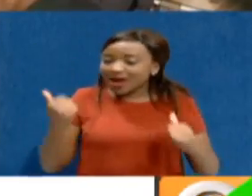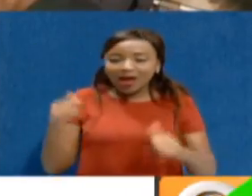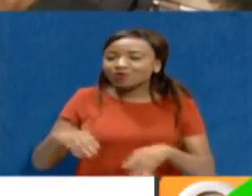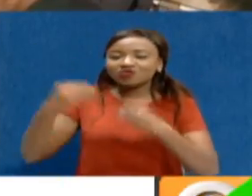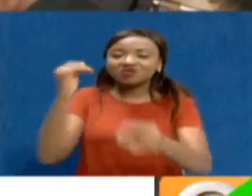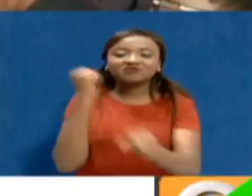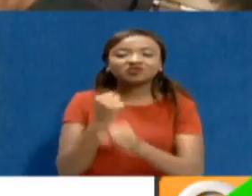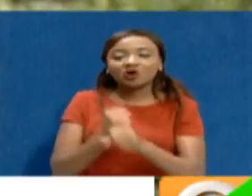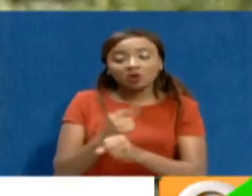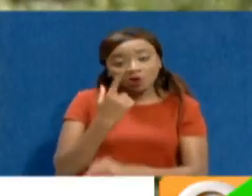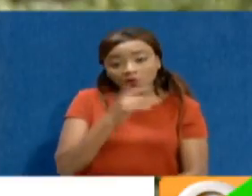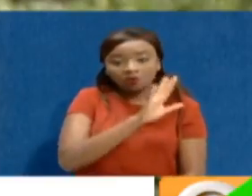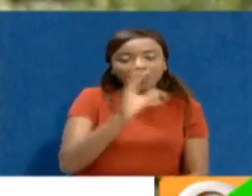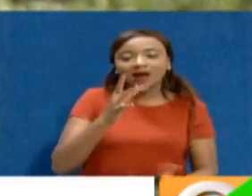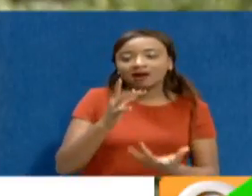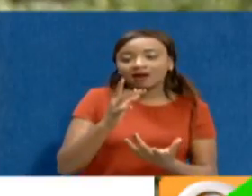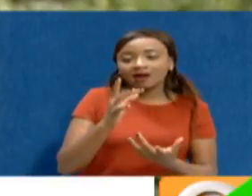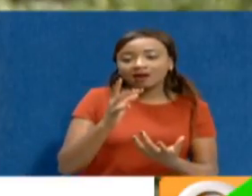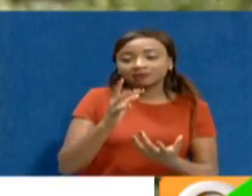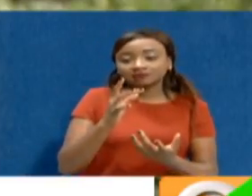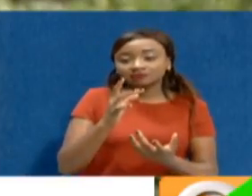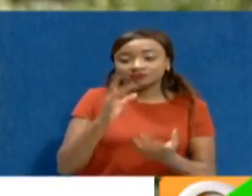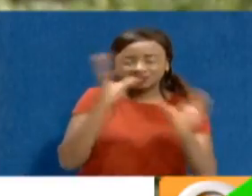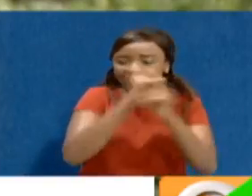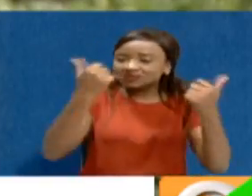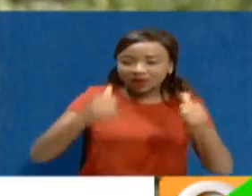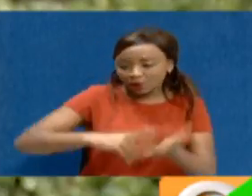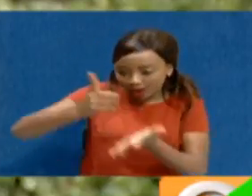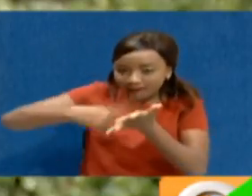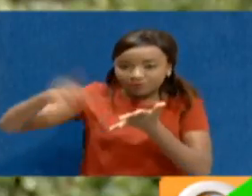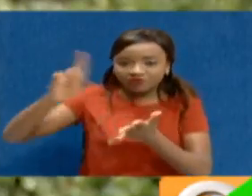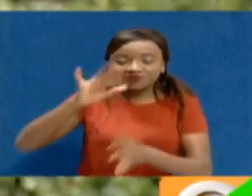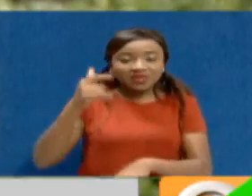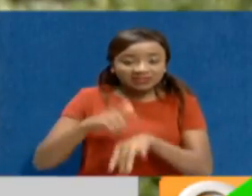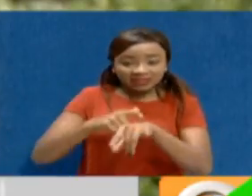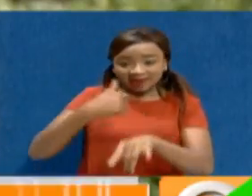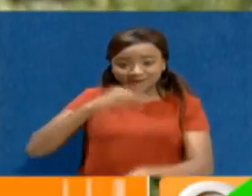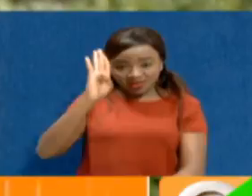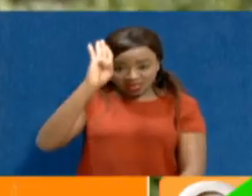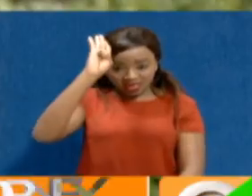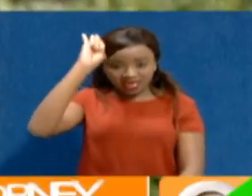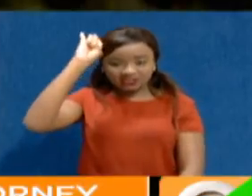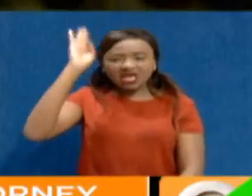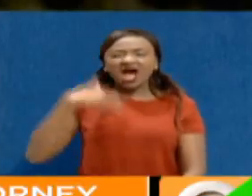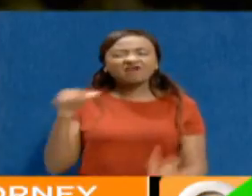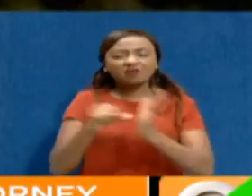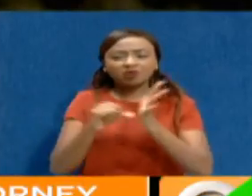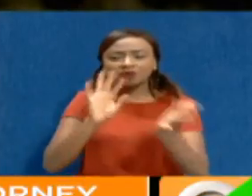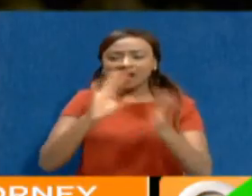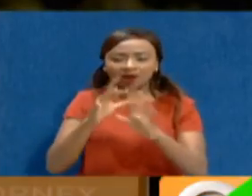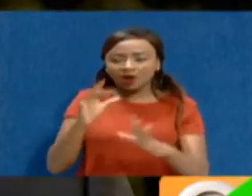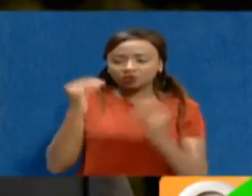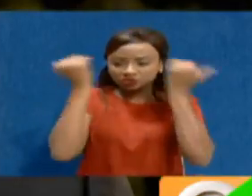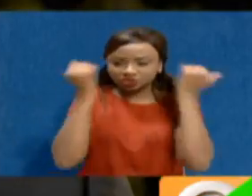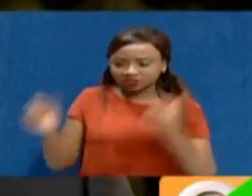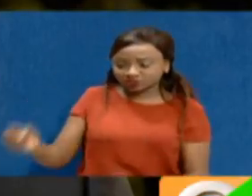the Judicial Service Commission. When I was Attorney General, we had a problem with the swearing of judges. We solved it. We sat